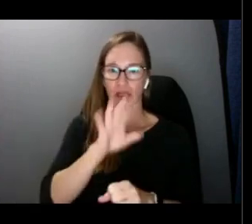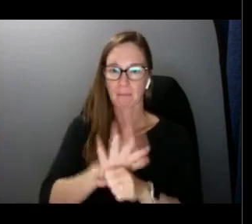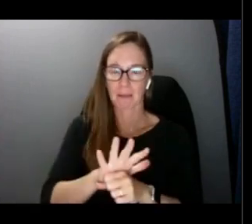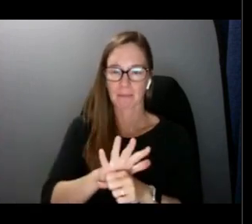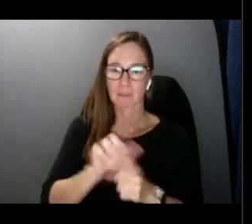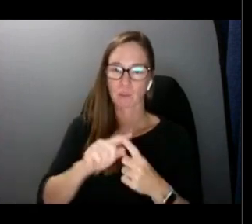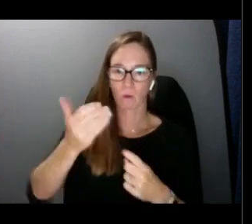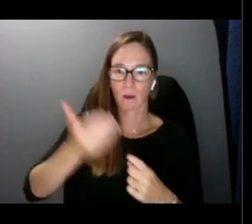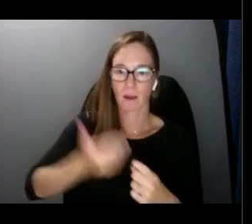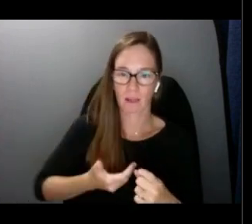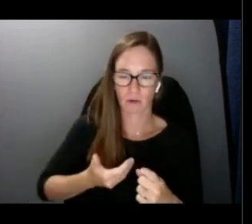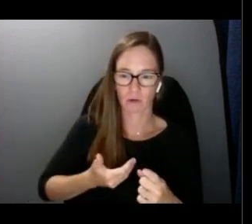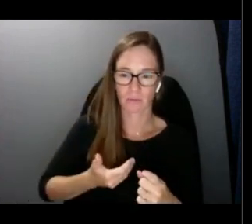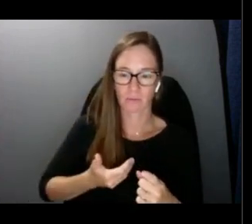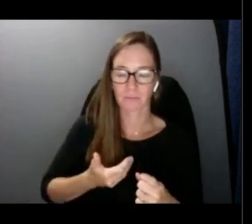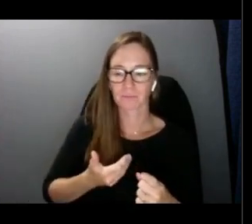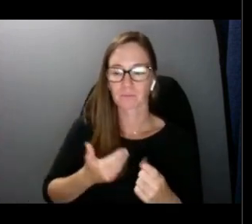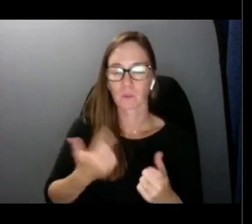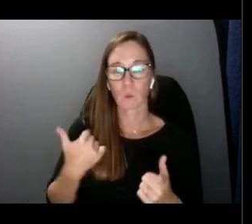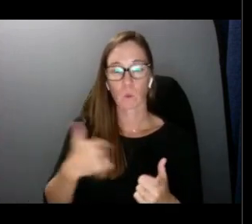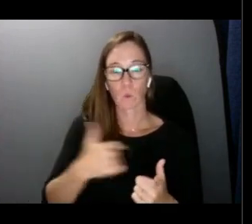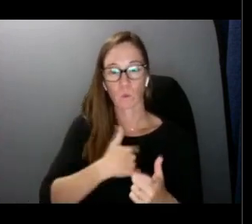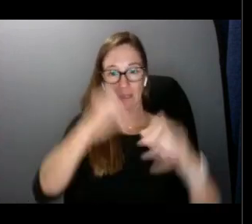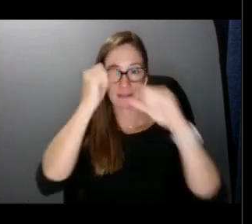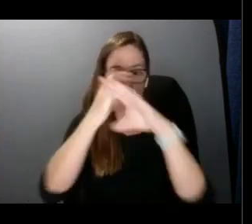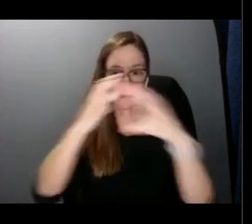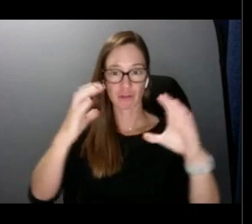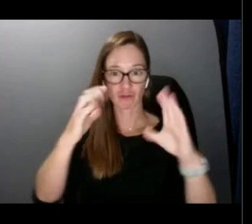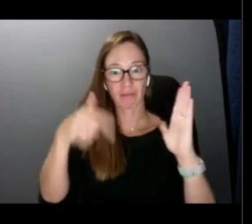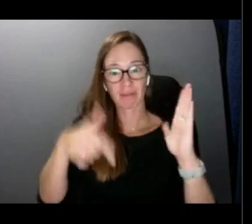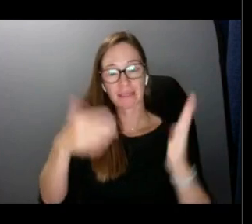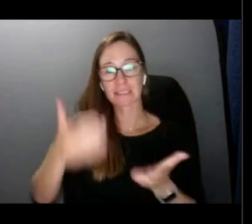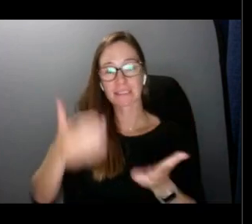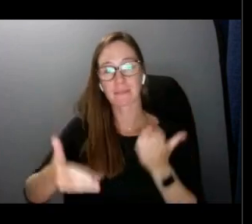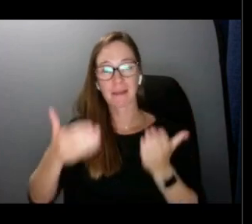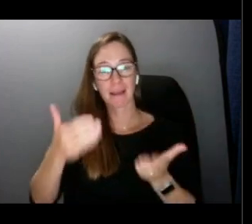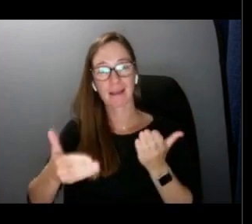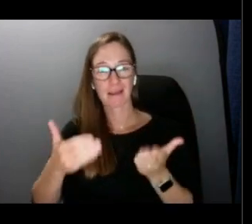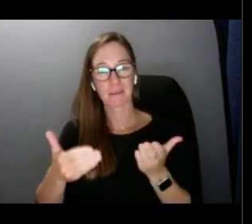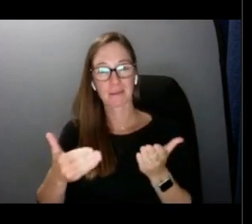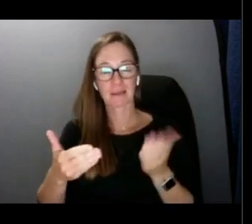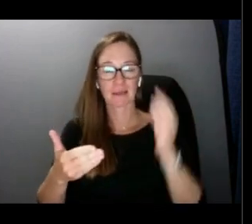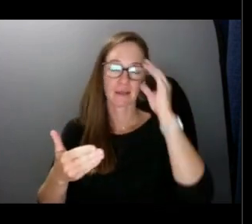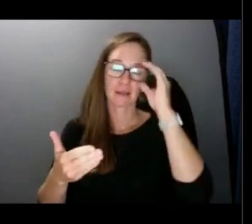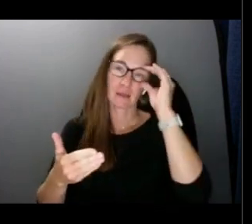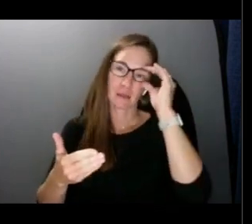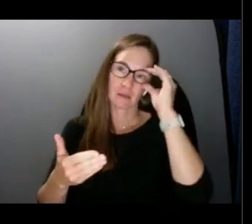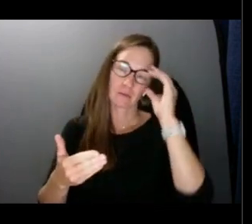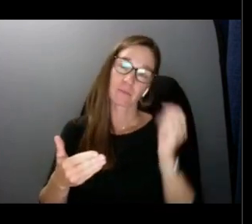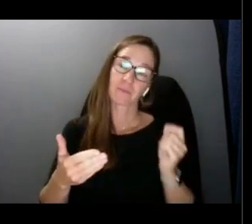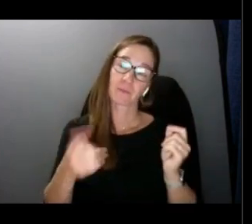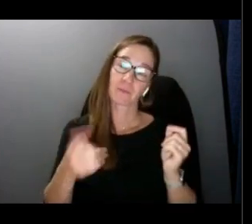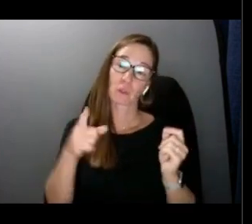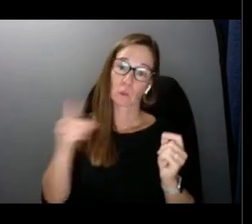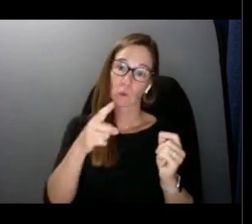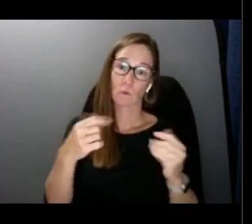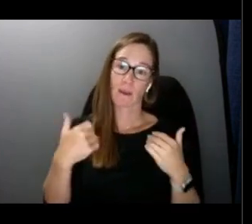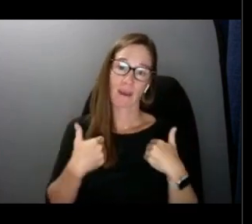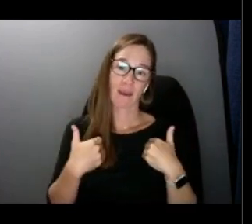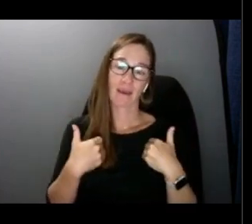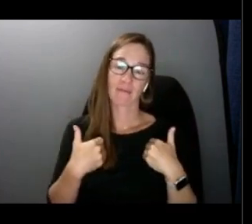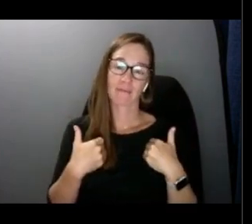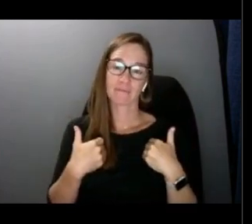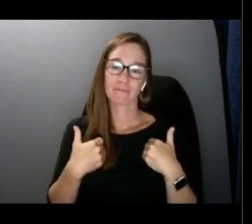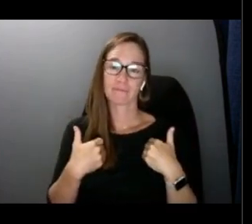hire. We envision that this might be the sort of thing where you have